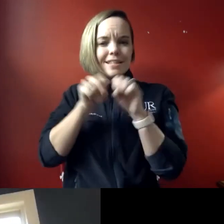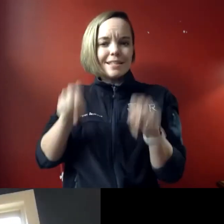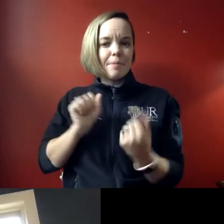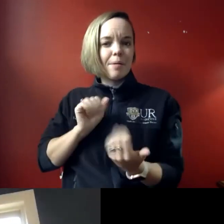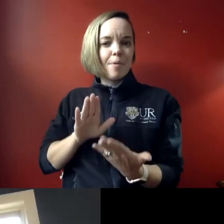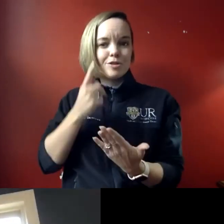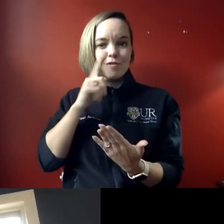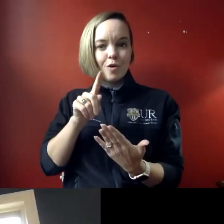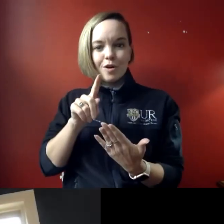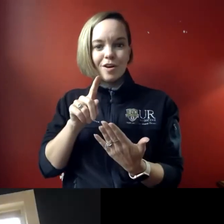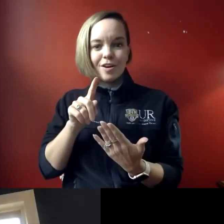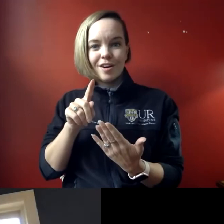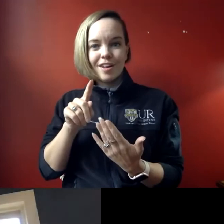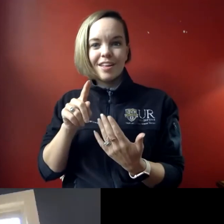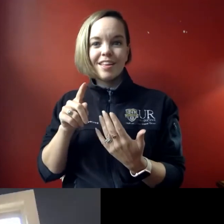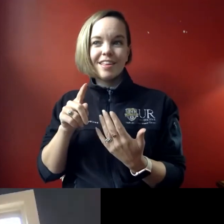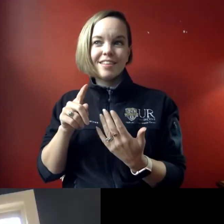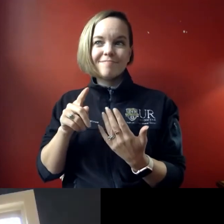said, he said